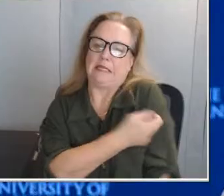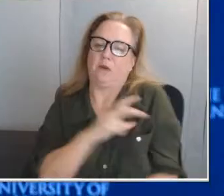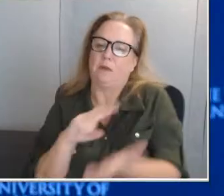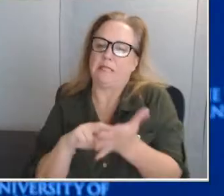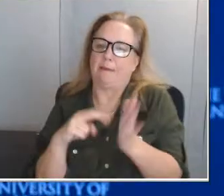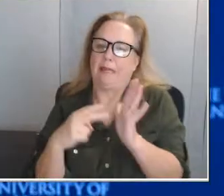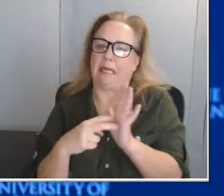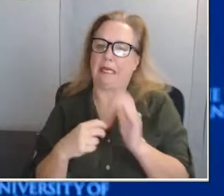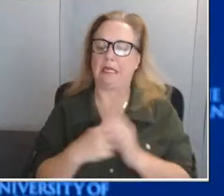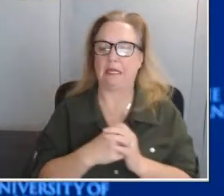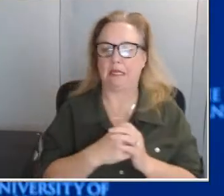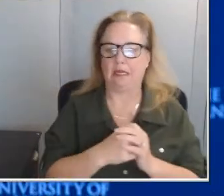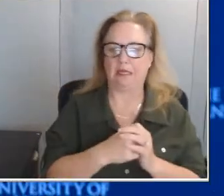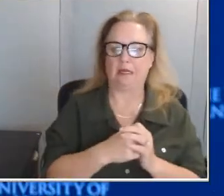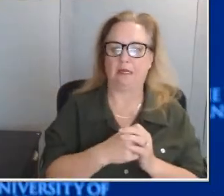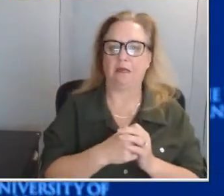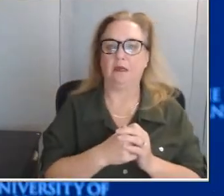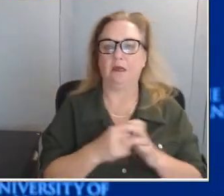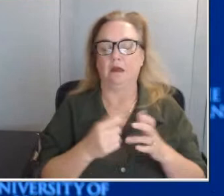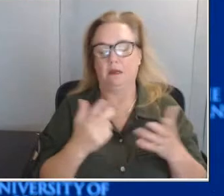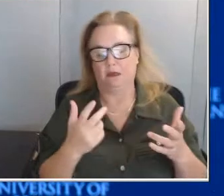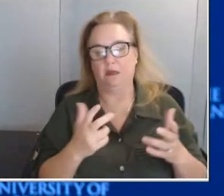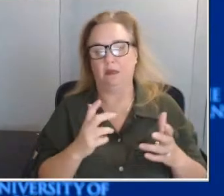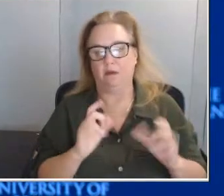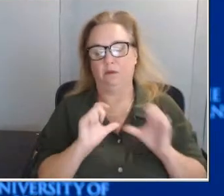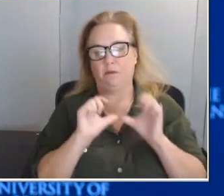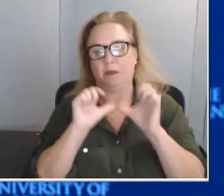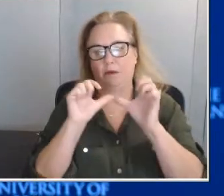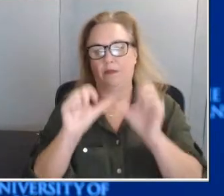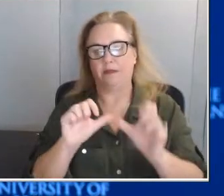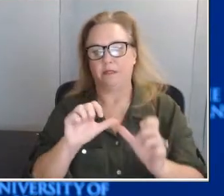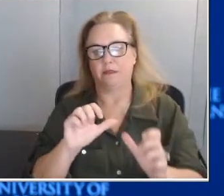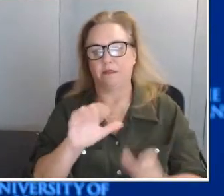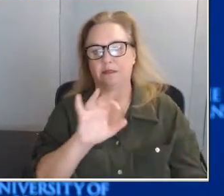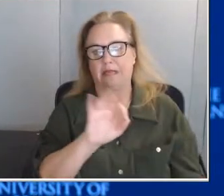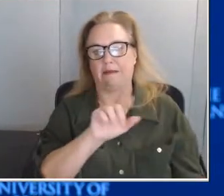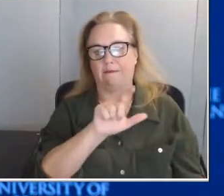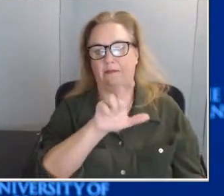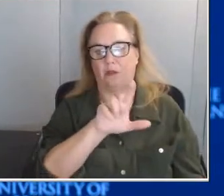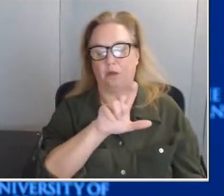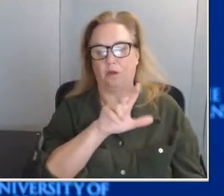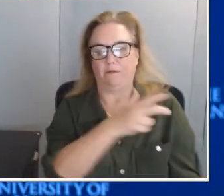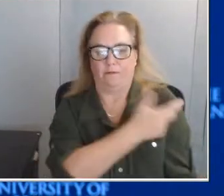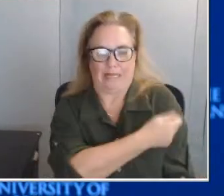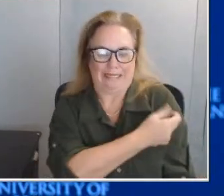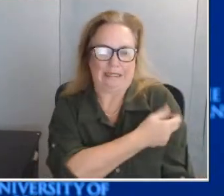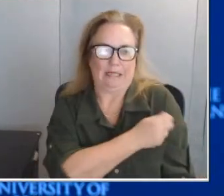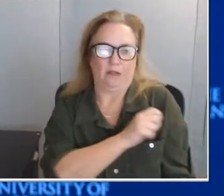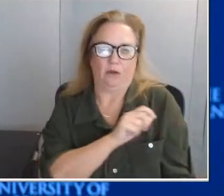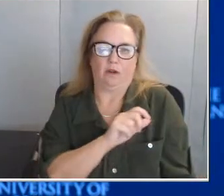think what that means is it probably will be with us for a while, just like the influenza vaccine. They are calling this the